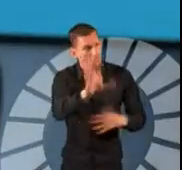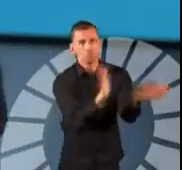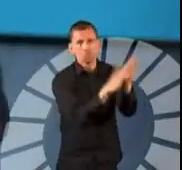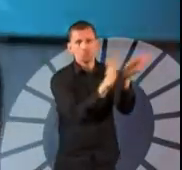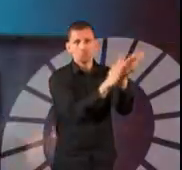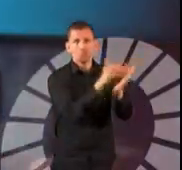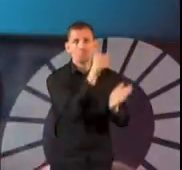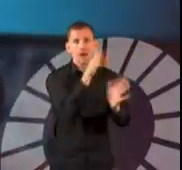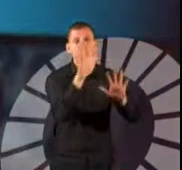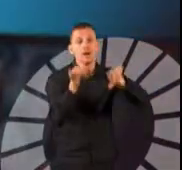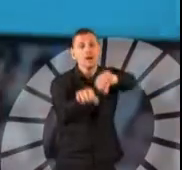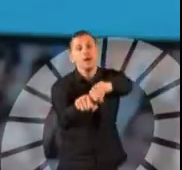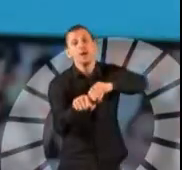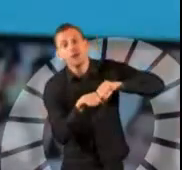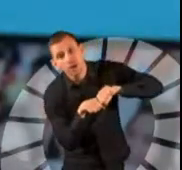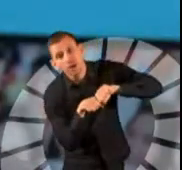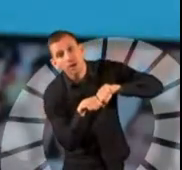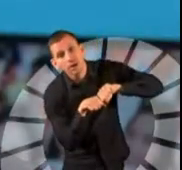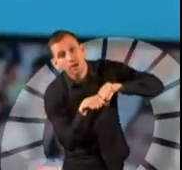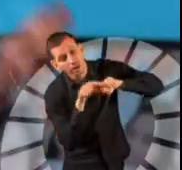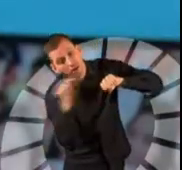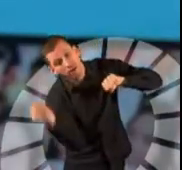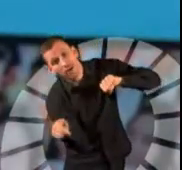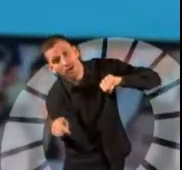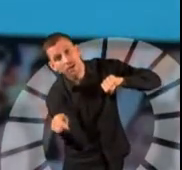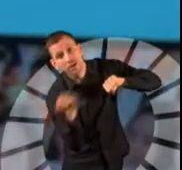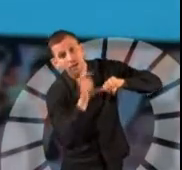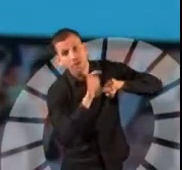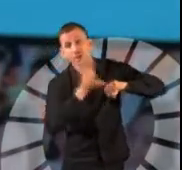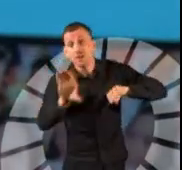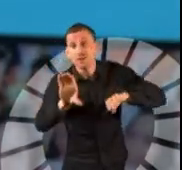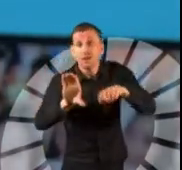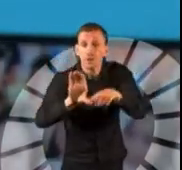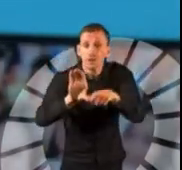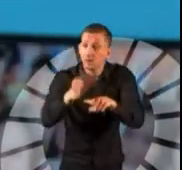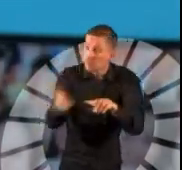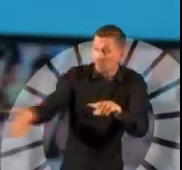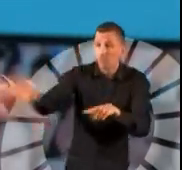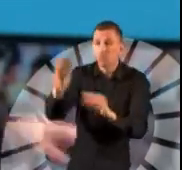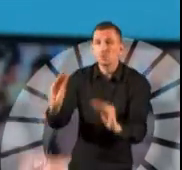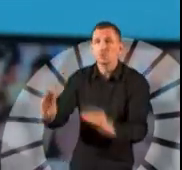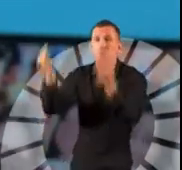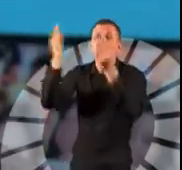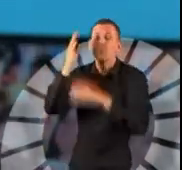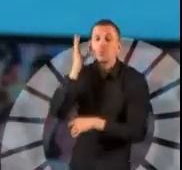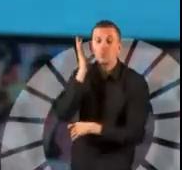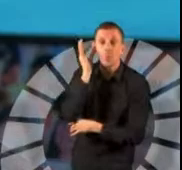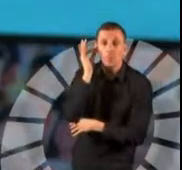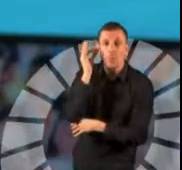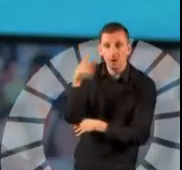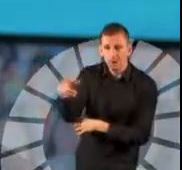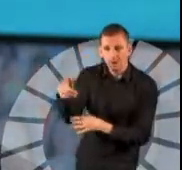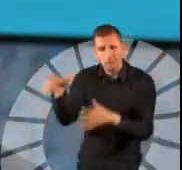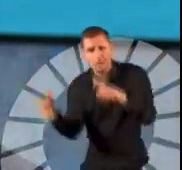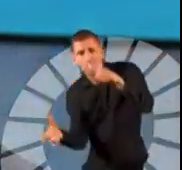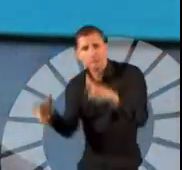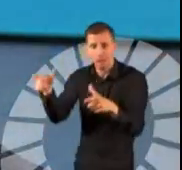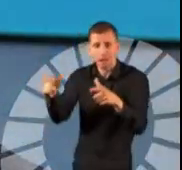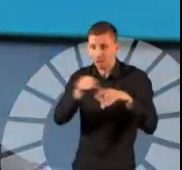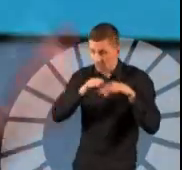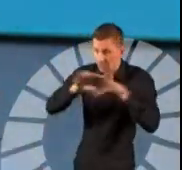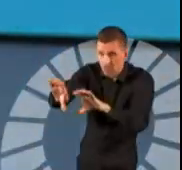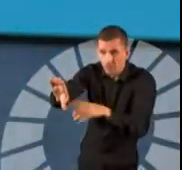vulnerable, should go directly to organizations in the grassroots, should go to Jeff Youth Task Force, who have done amazing job.